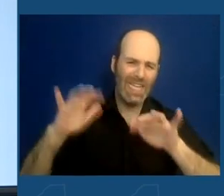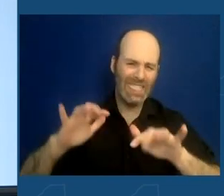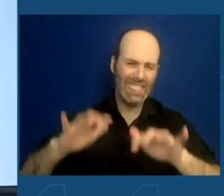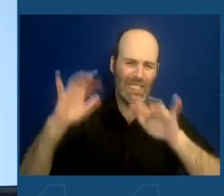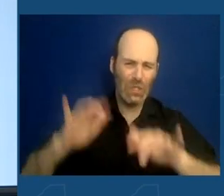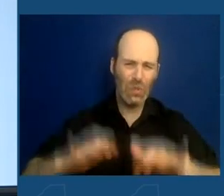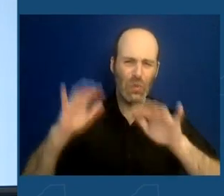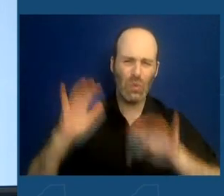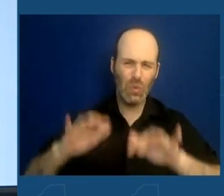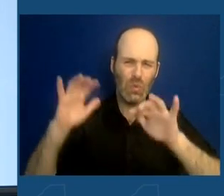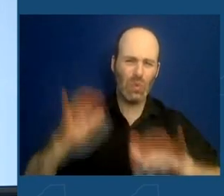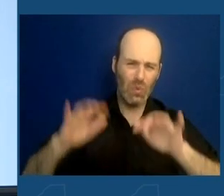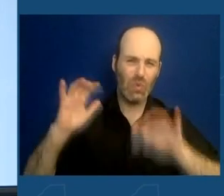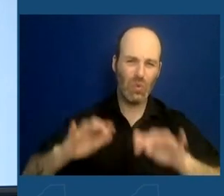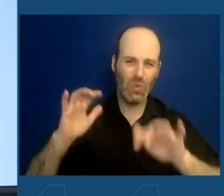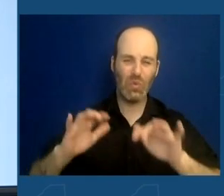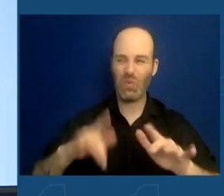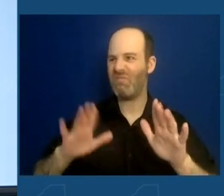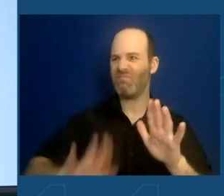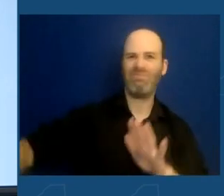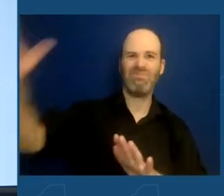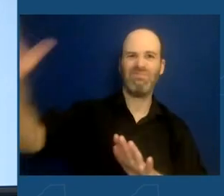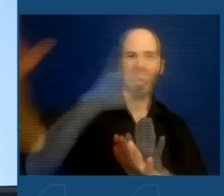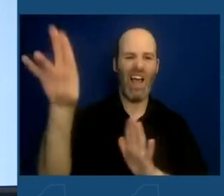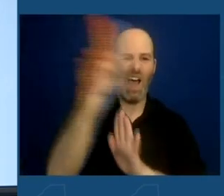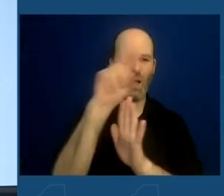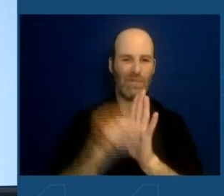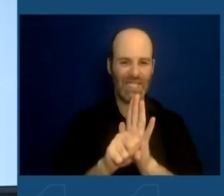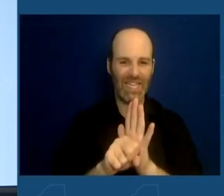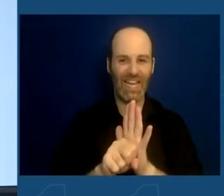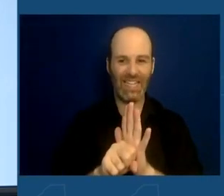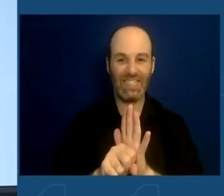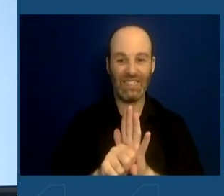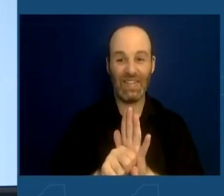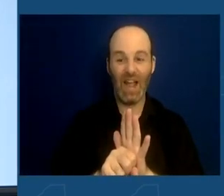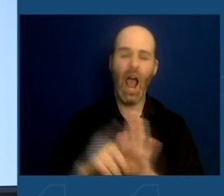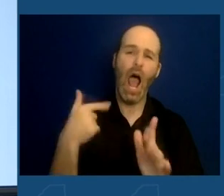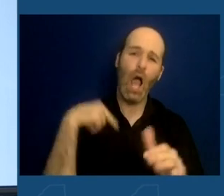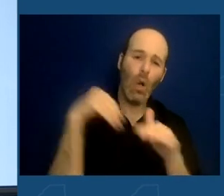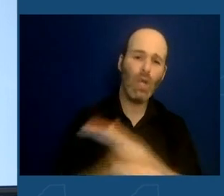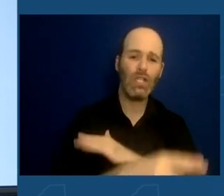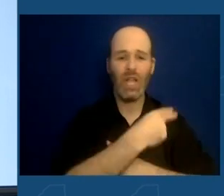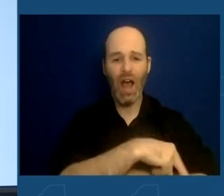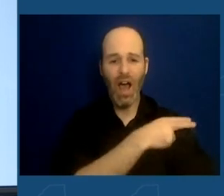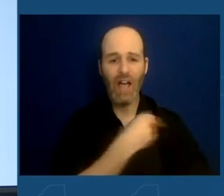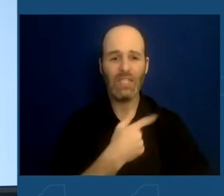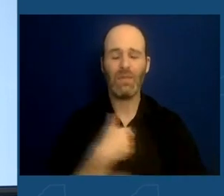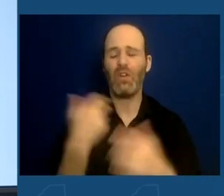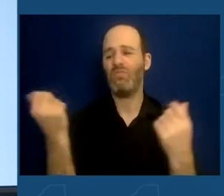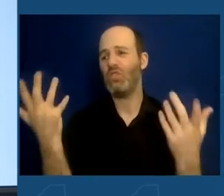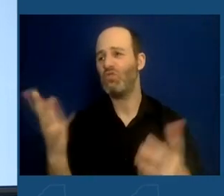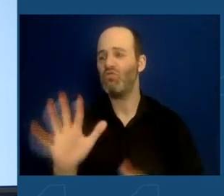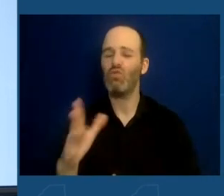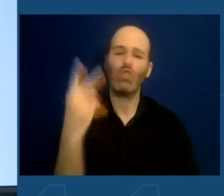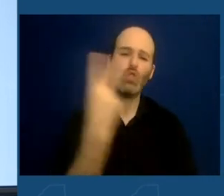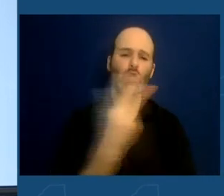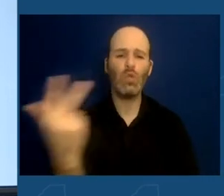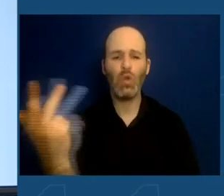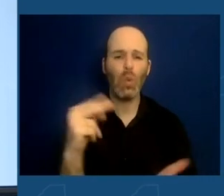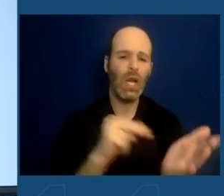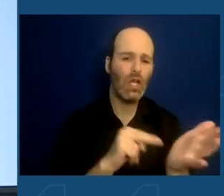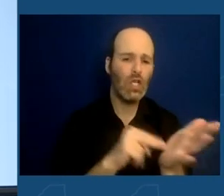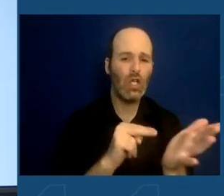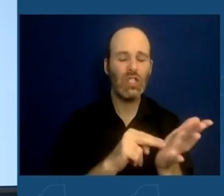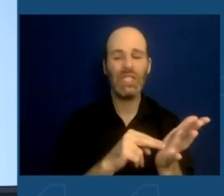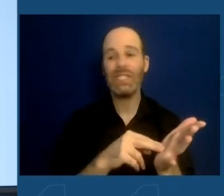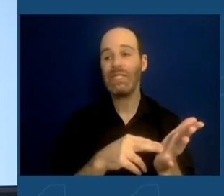across upstate, really. So I get into the room, and there's two or three nurses in there helping me. They're taking my blood pressure. They're